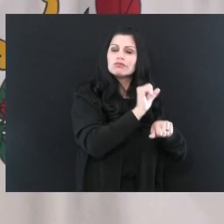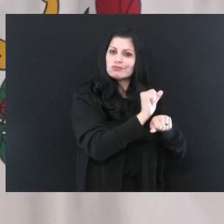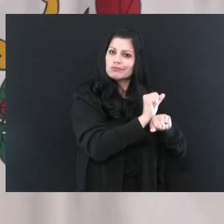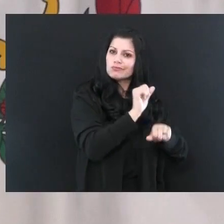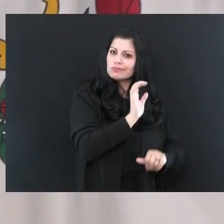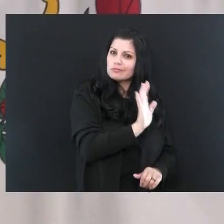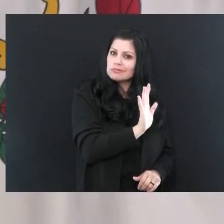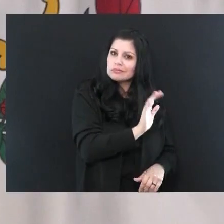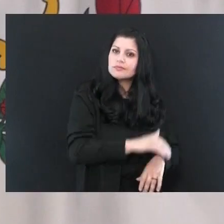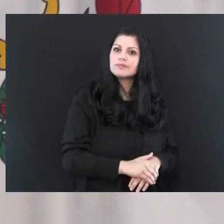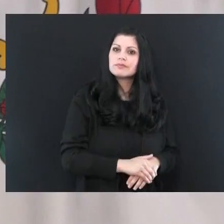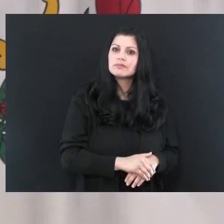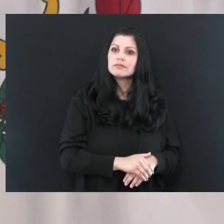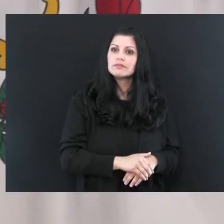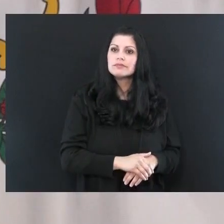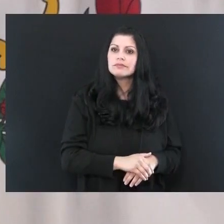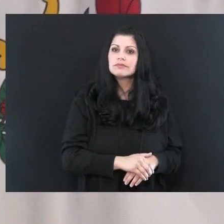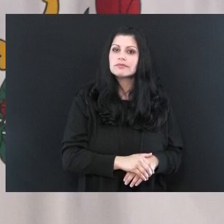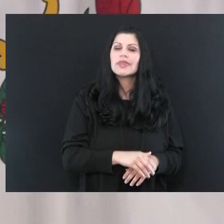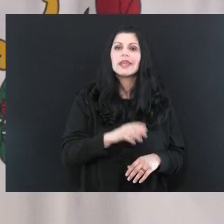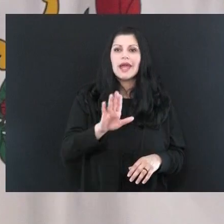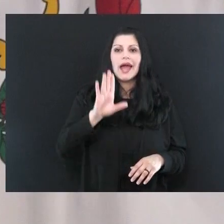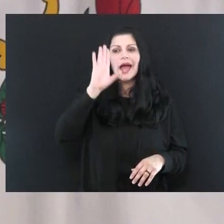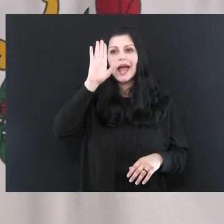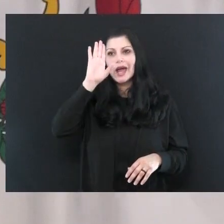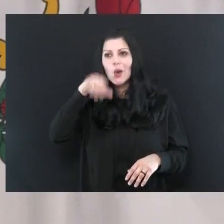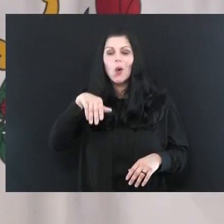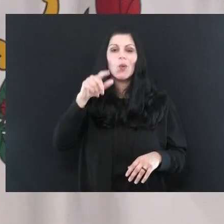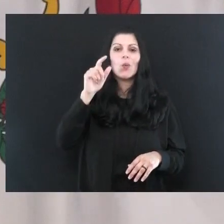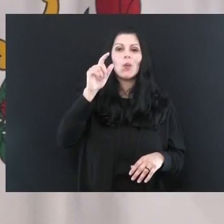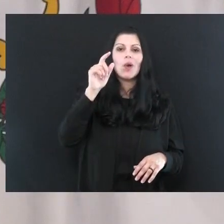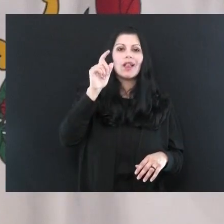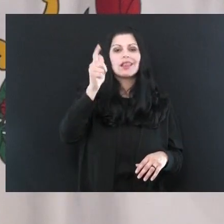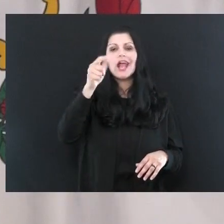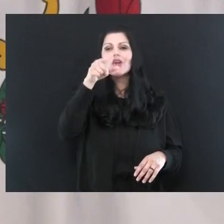wish to goodness, I'm sure I'll get questions about this later, but